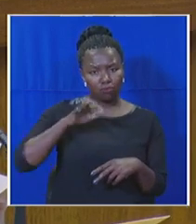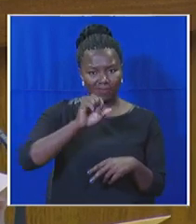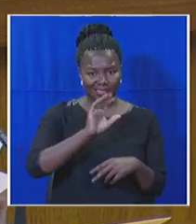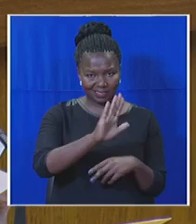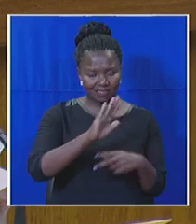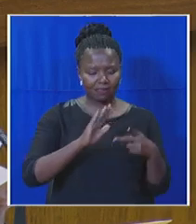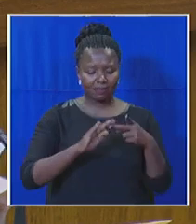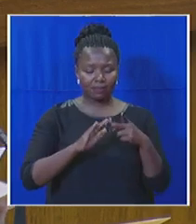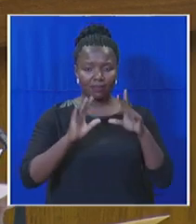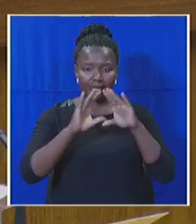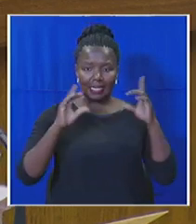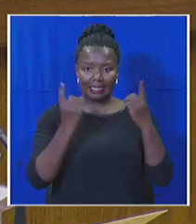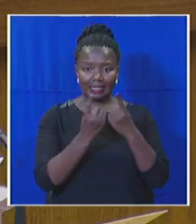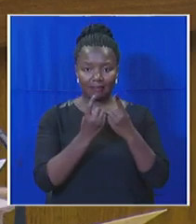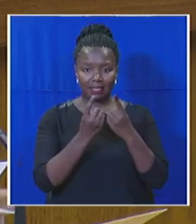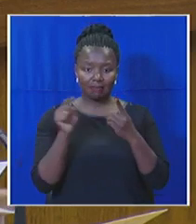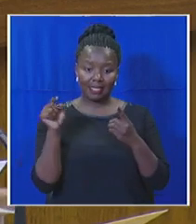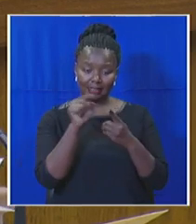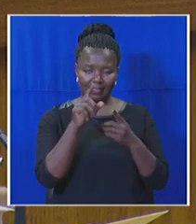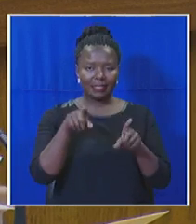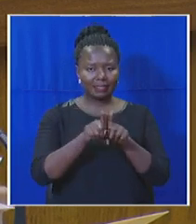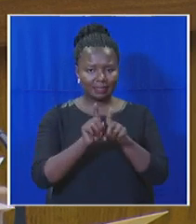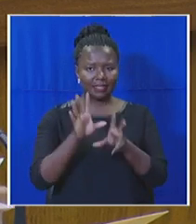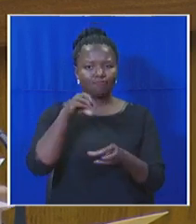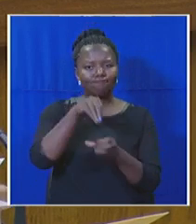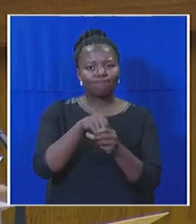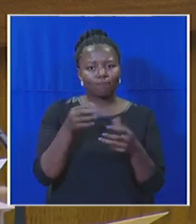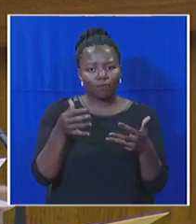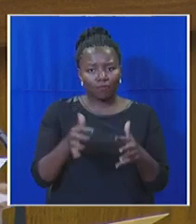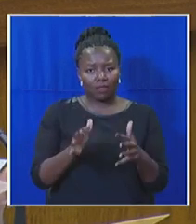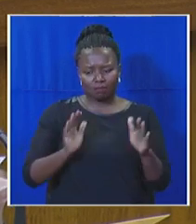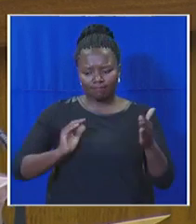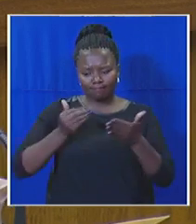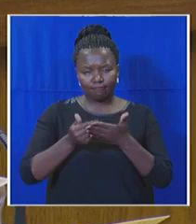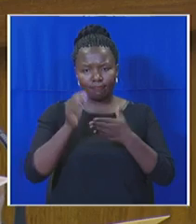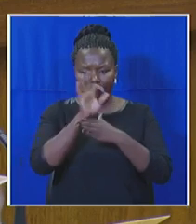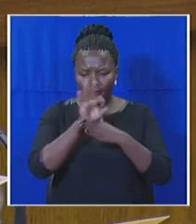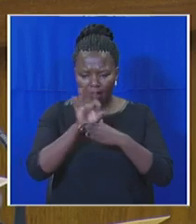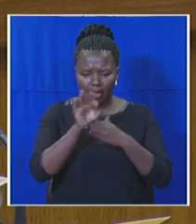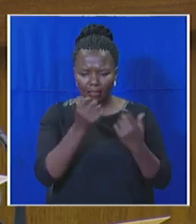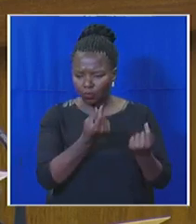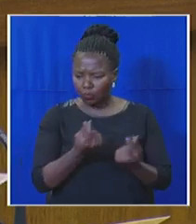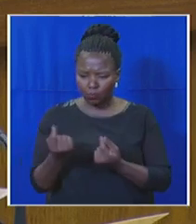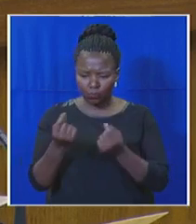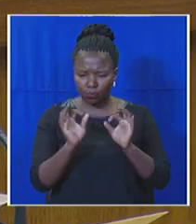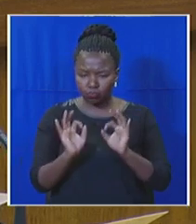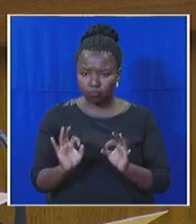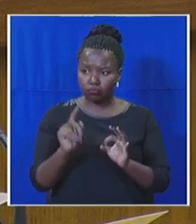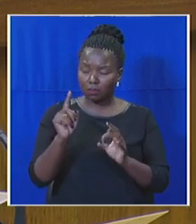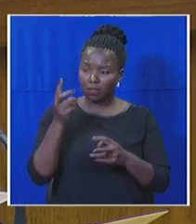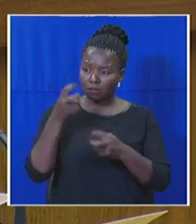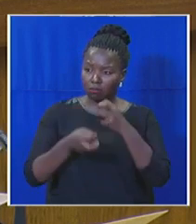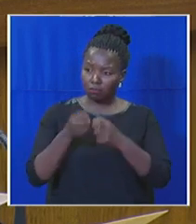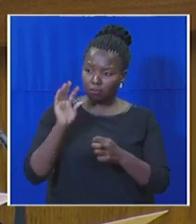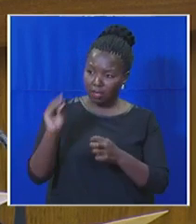departments are also rolling out various interventions programs to respond to